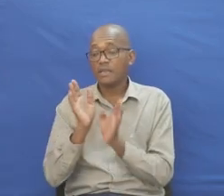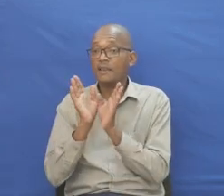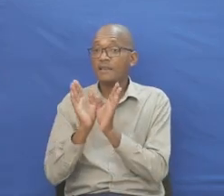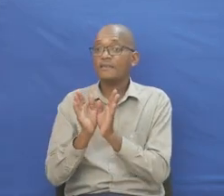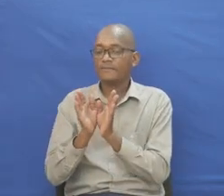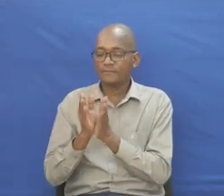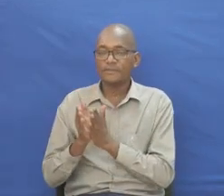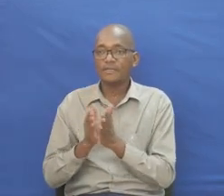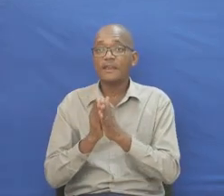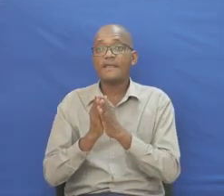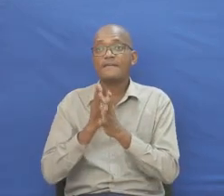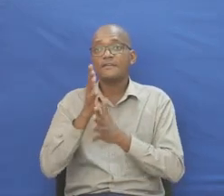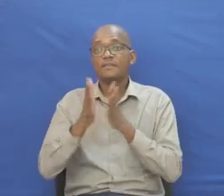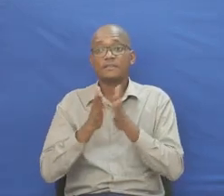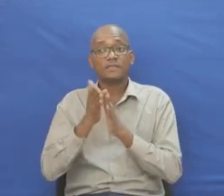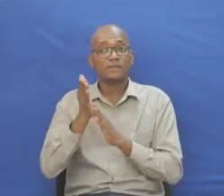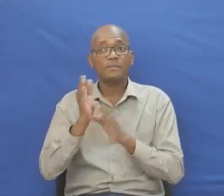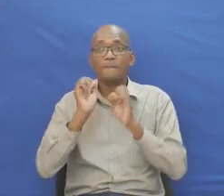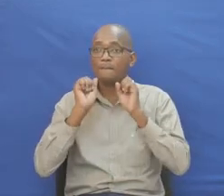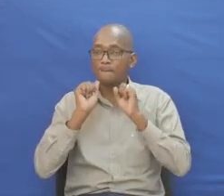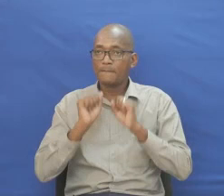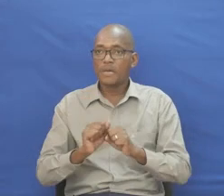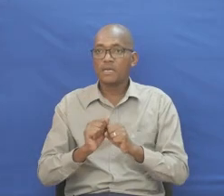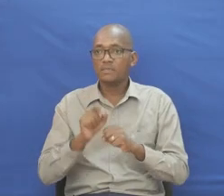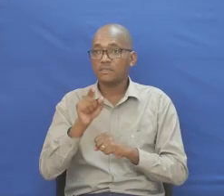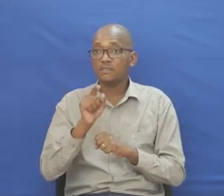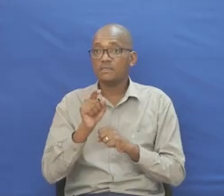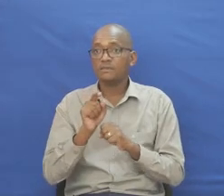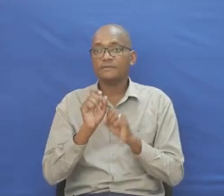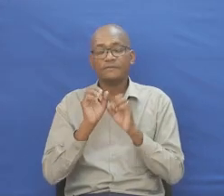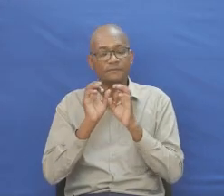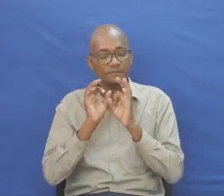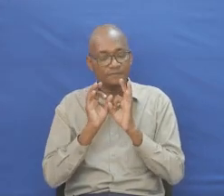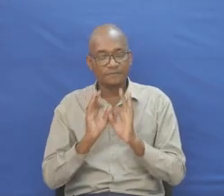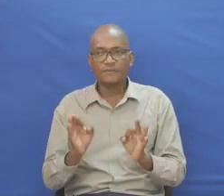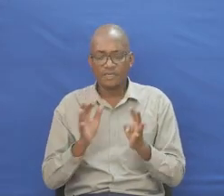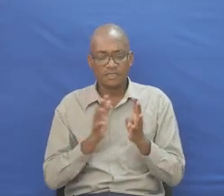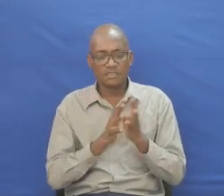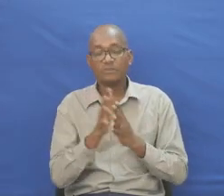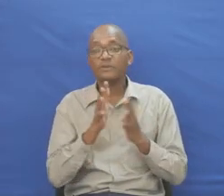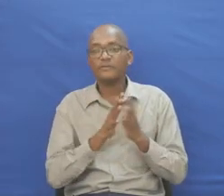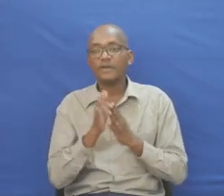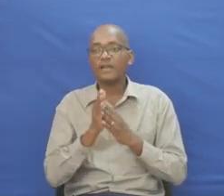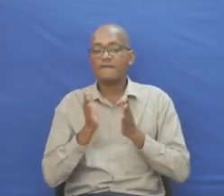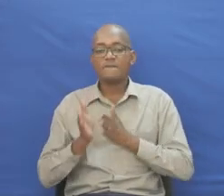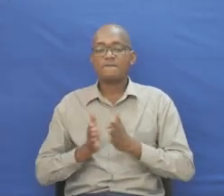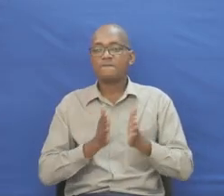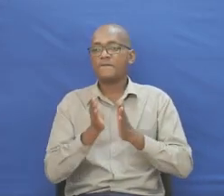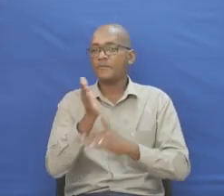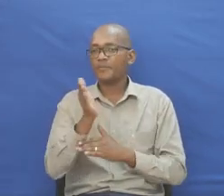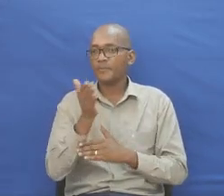our answer in sad form like this one, but it must be in a very simplified